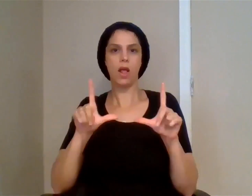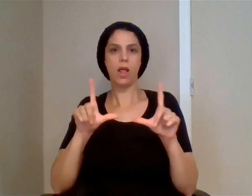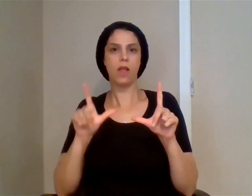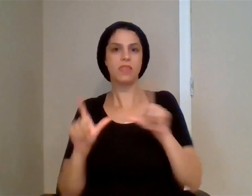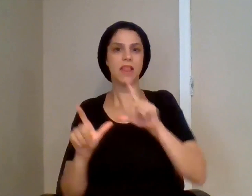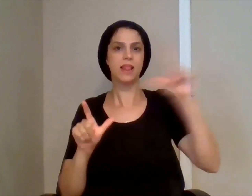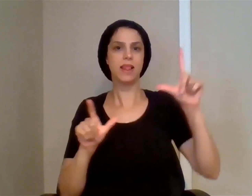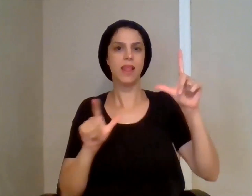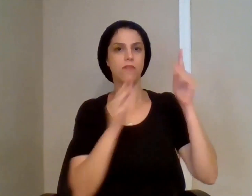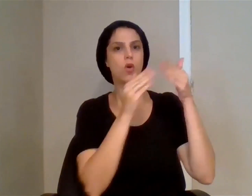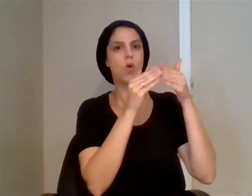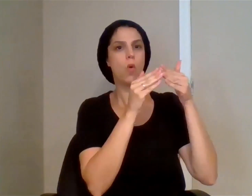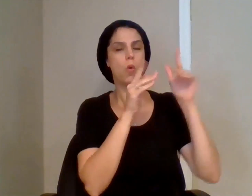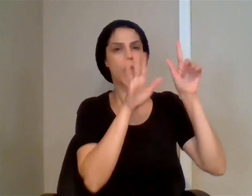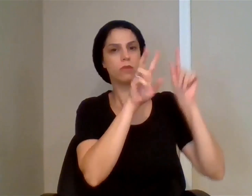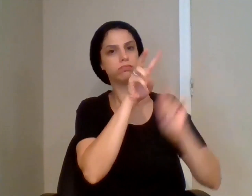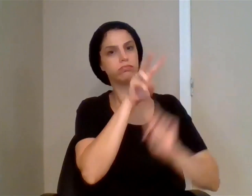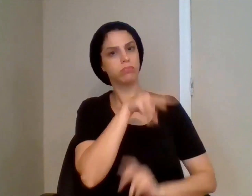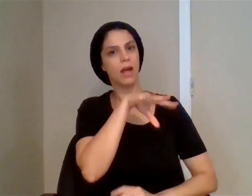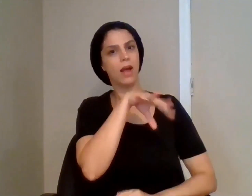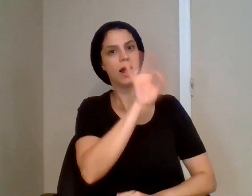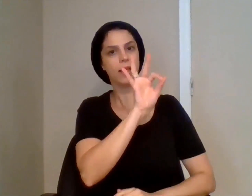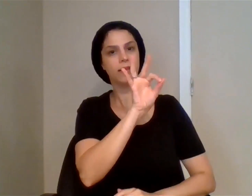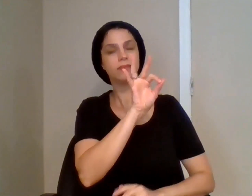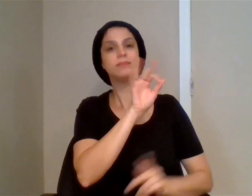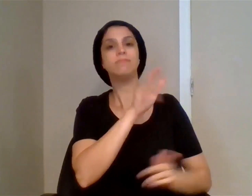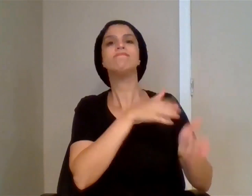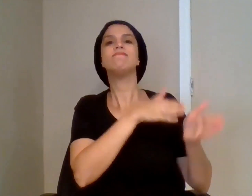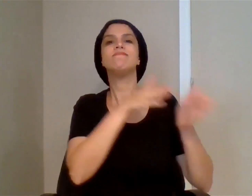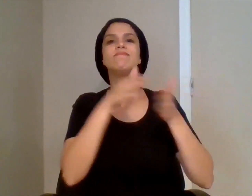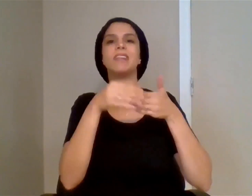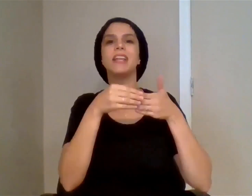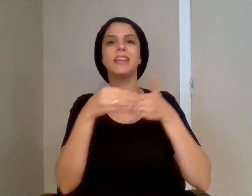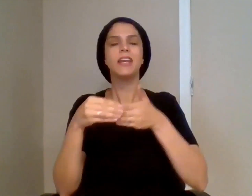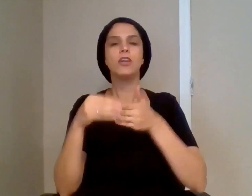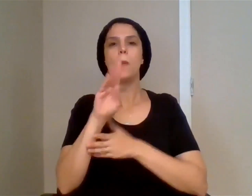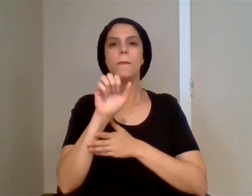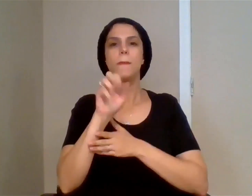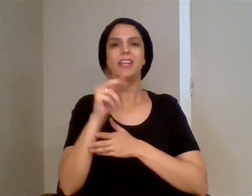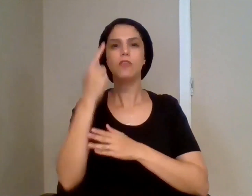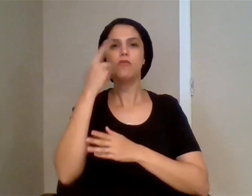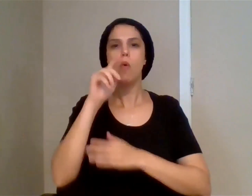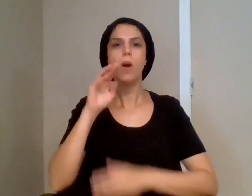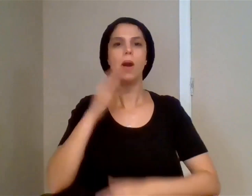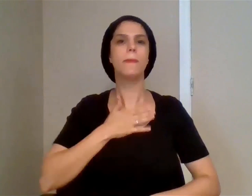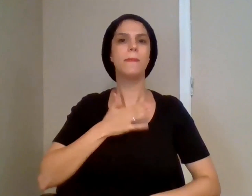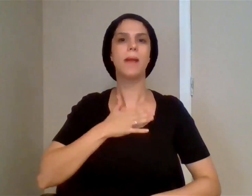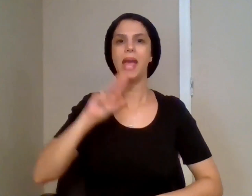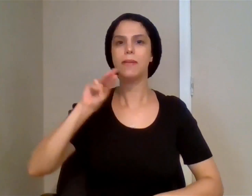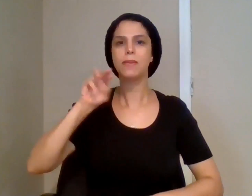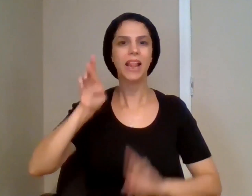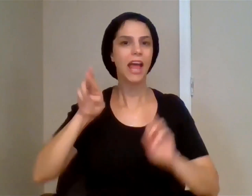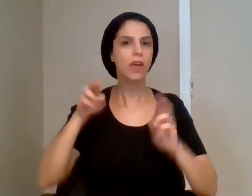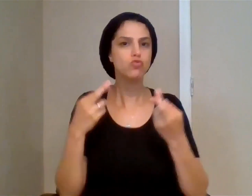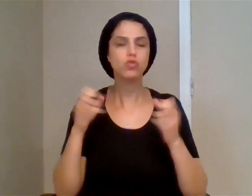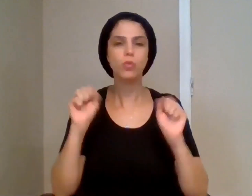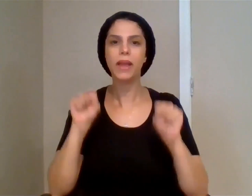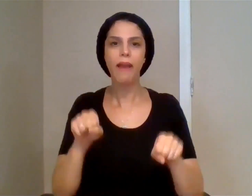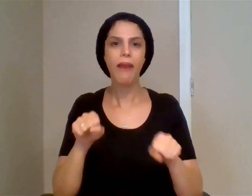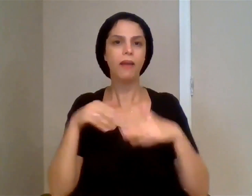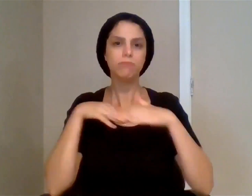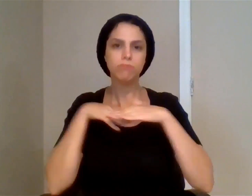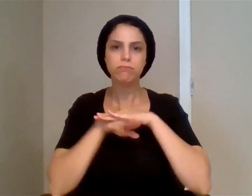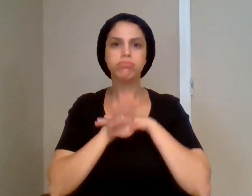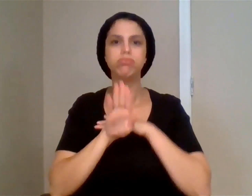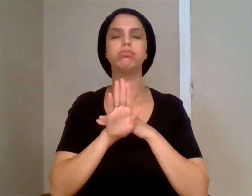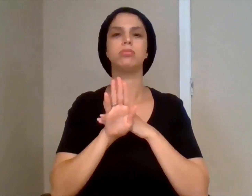clicking upon that, you will see then a button or link for myMCPS Classroom. Clicking on that is what passes you into